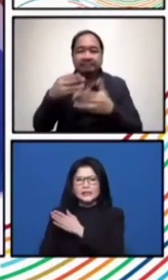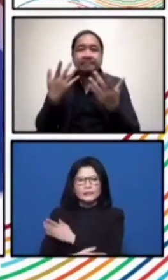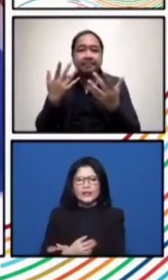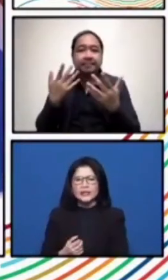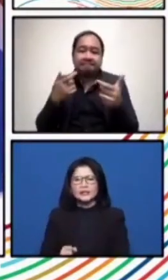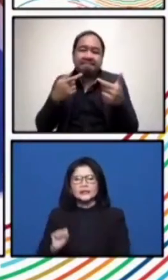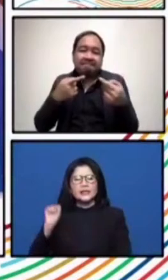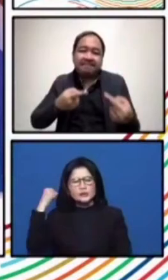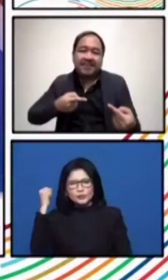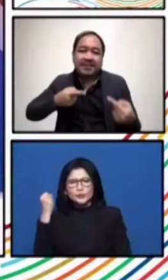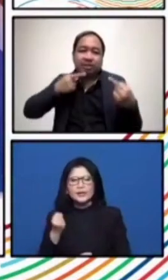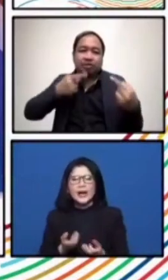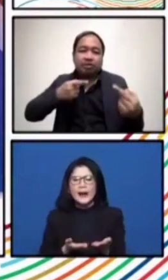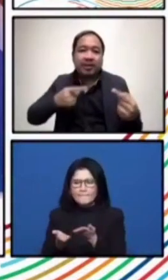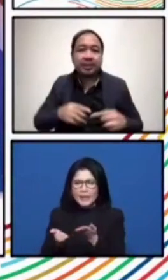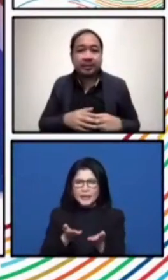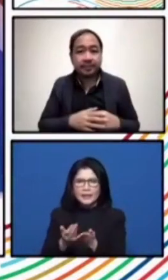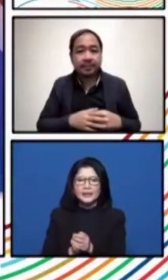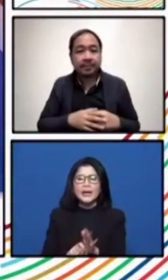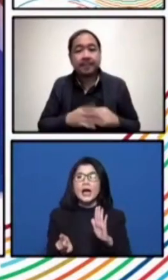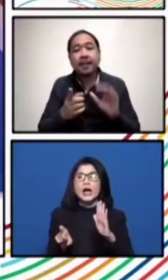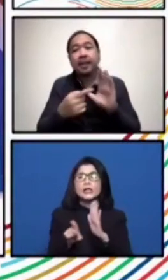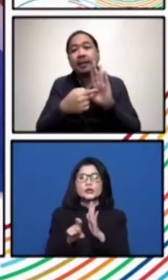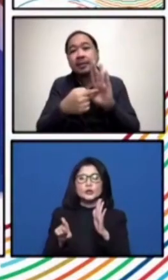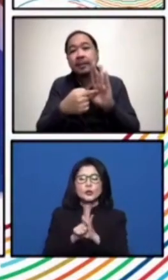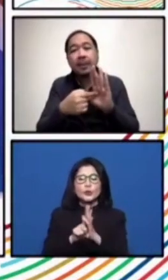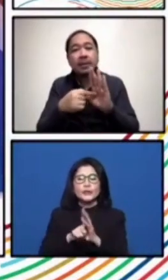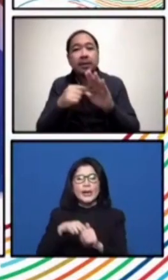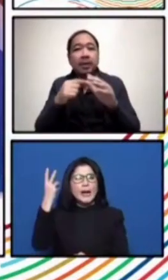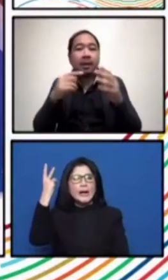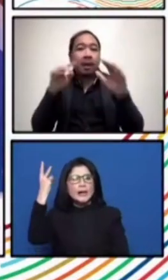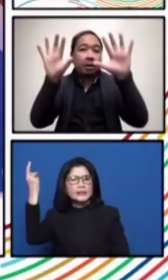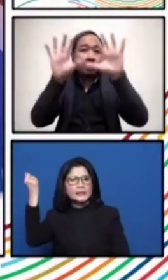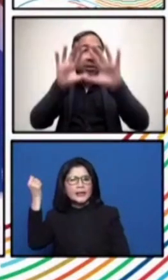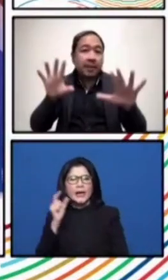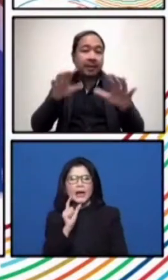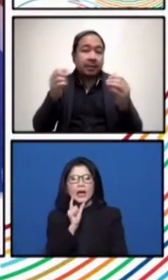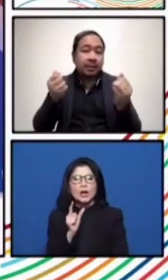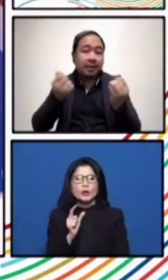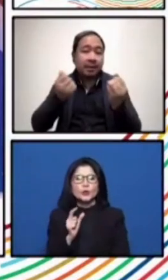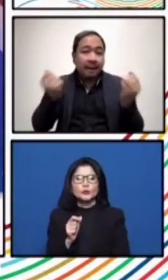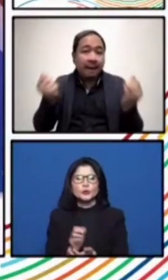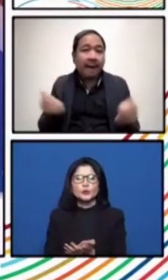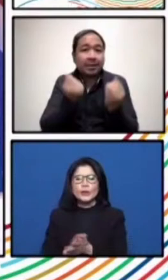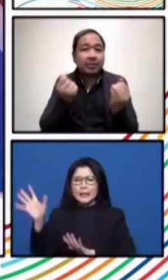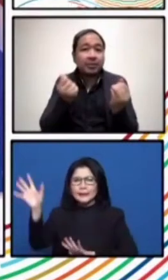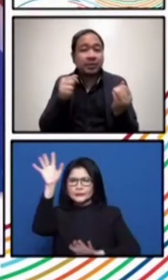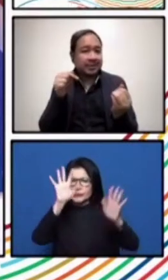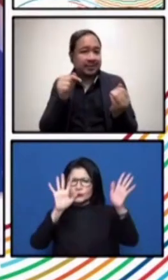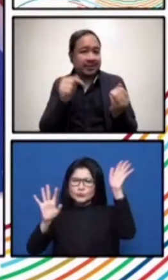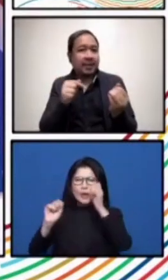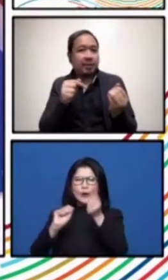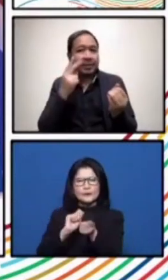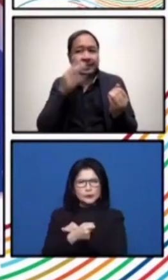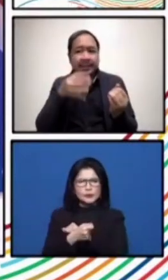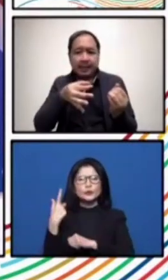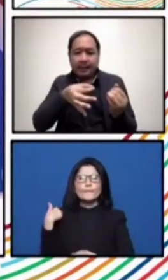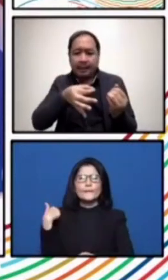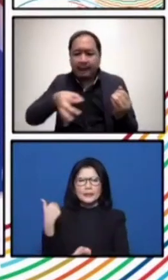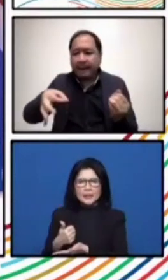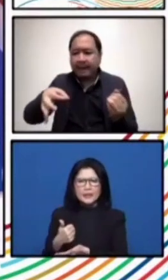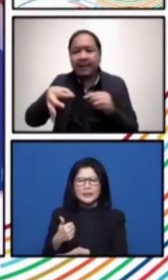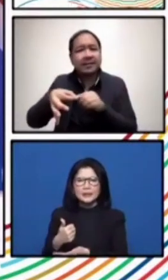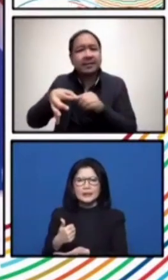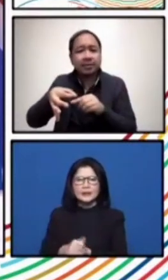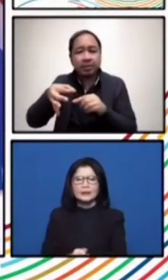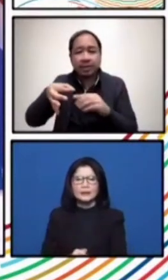for instance if you look into climate action this is particularly important the islands are mere one